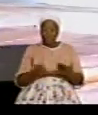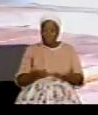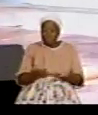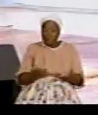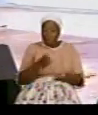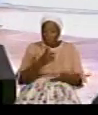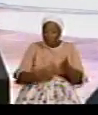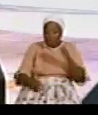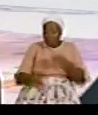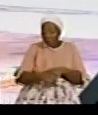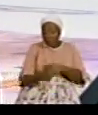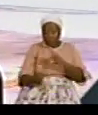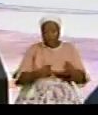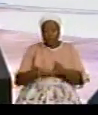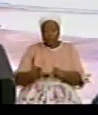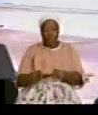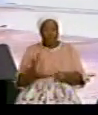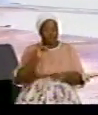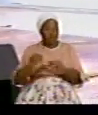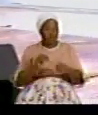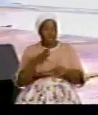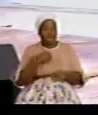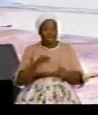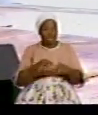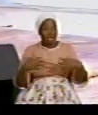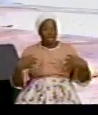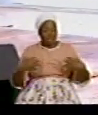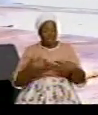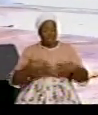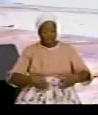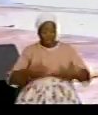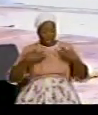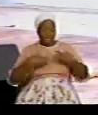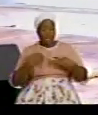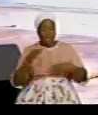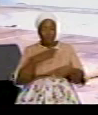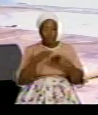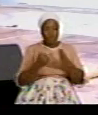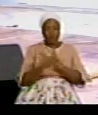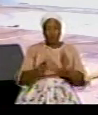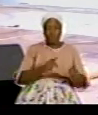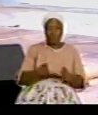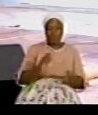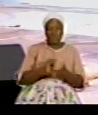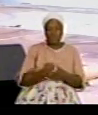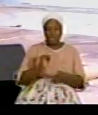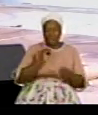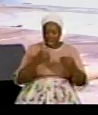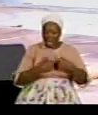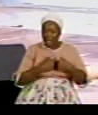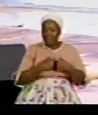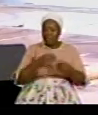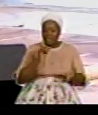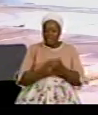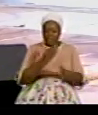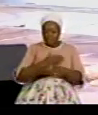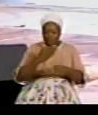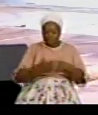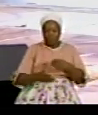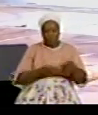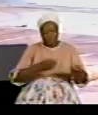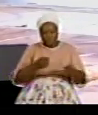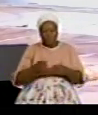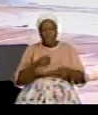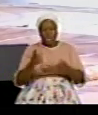the anger of the Pharisees that have already had total control, absolute